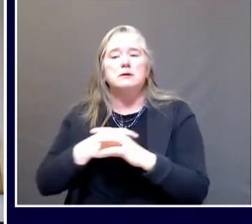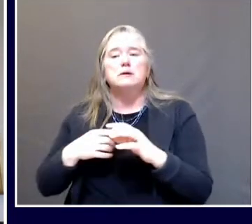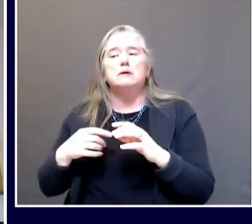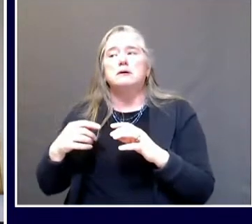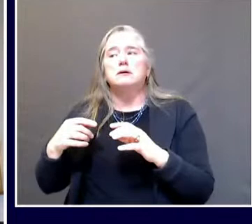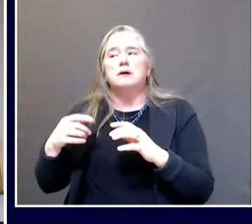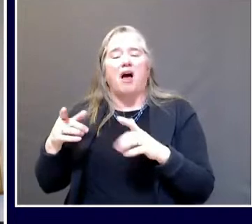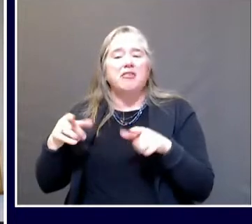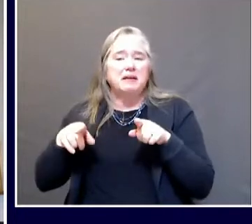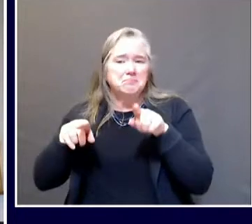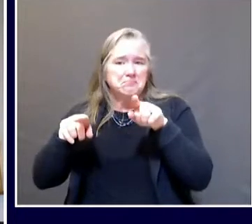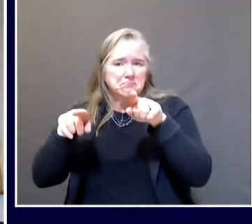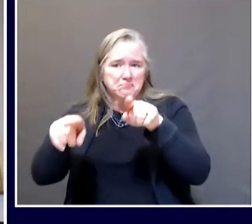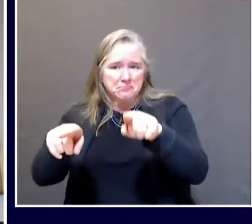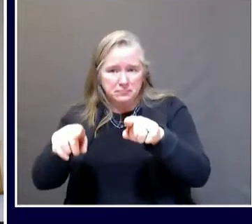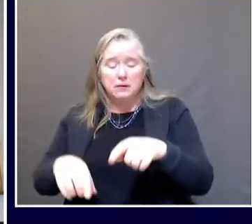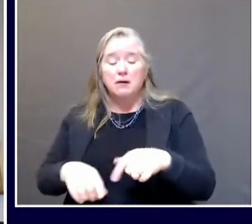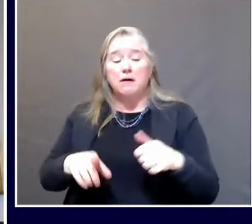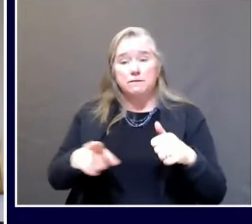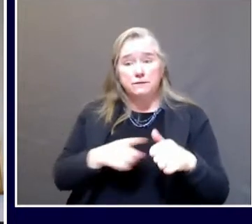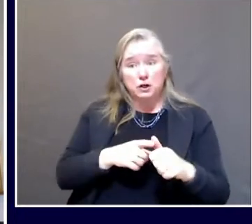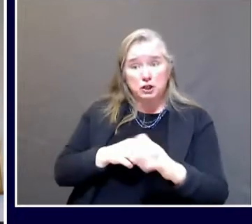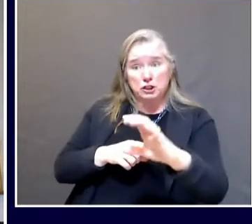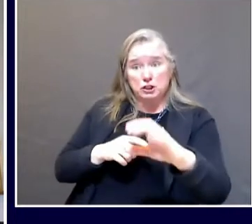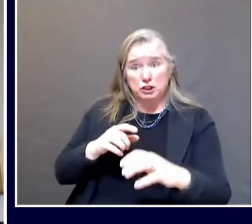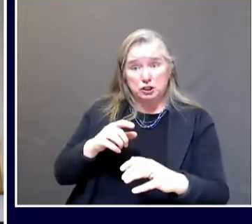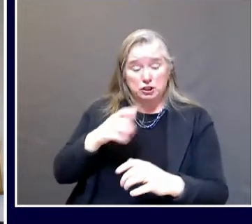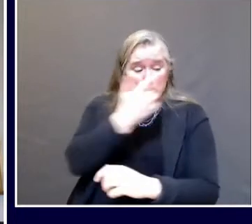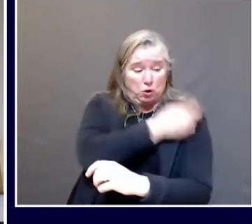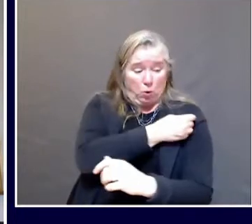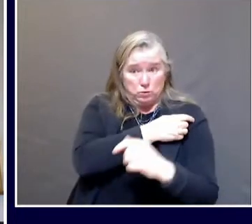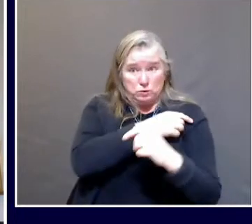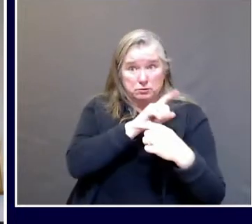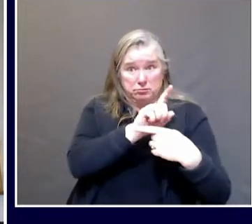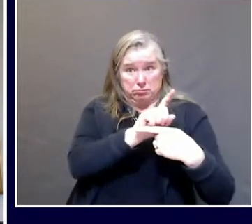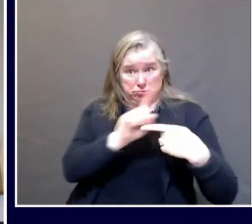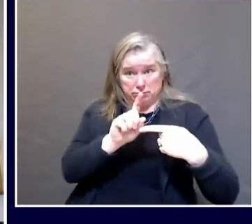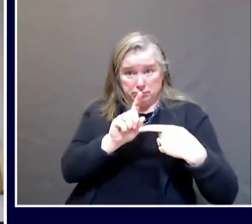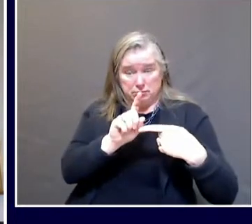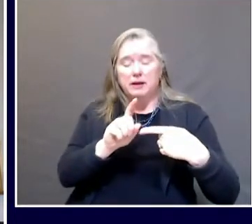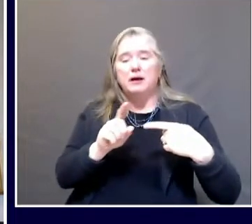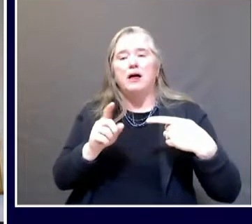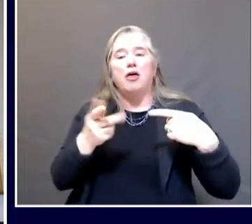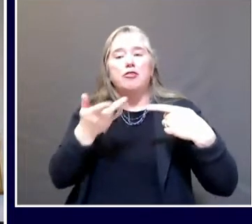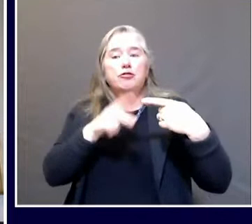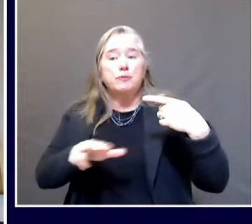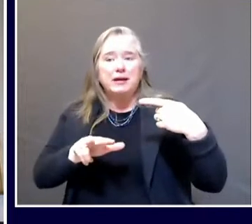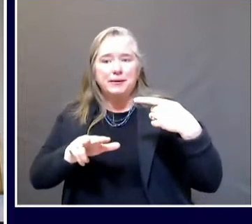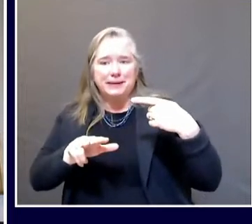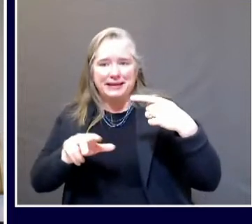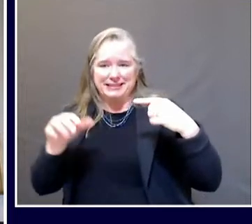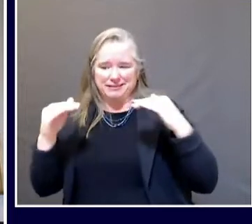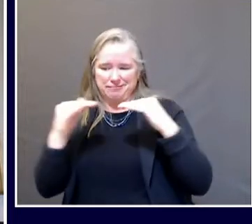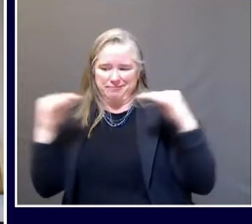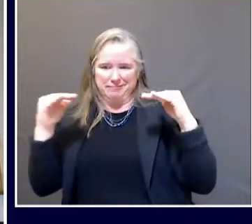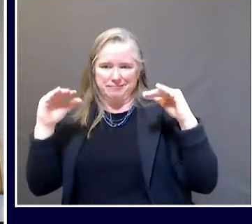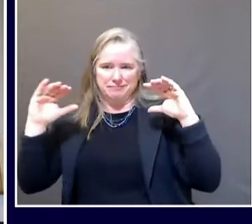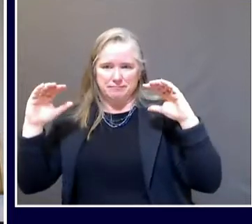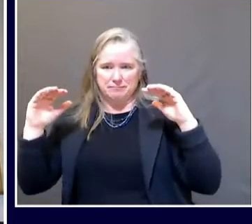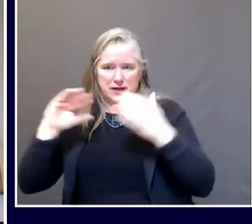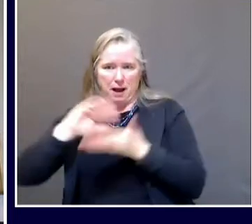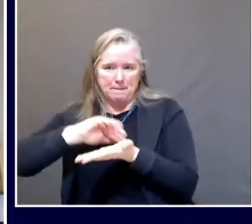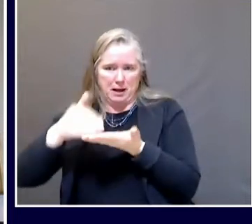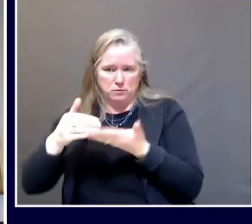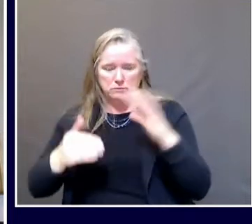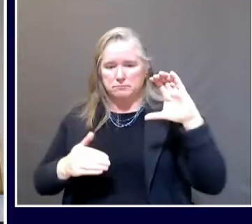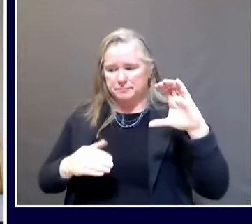track. 3 weeks after the first dose, we get an allocation for the second dose of Pfizer. 4 weeks, or very soon, it will be